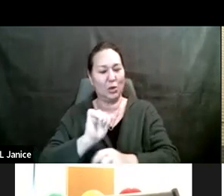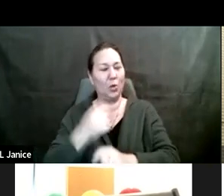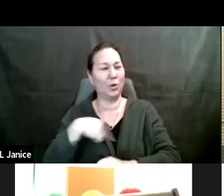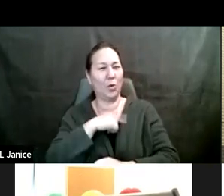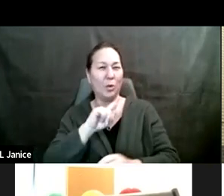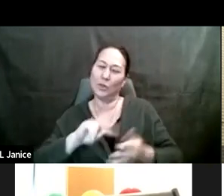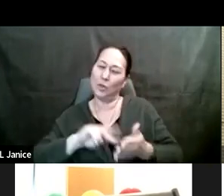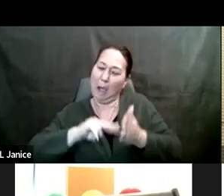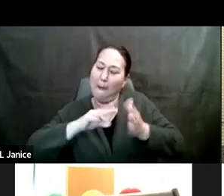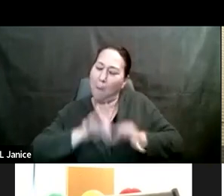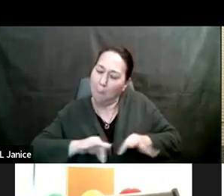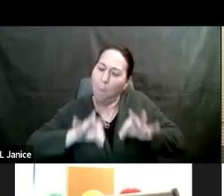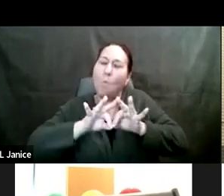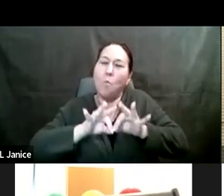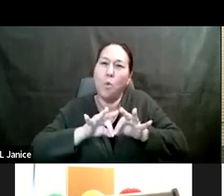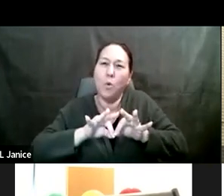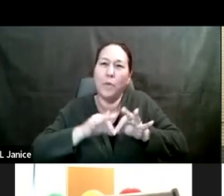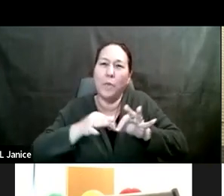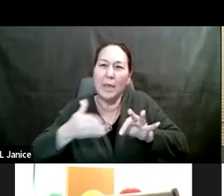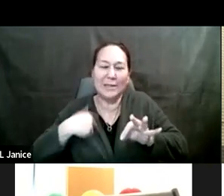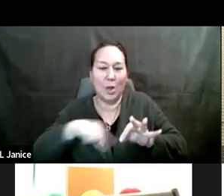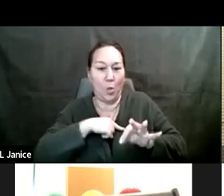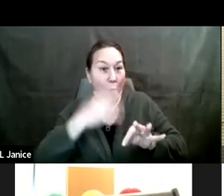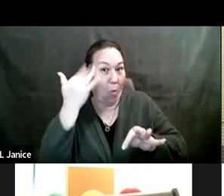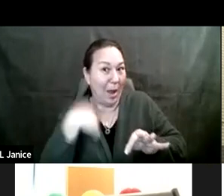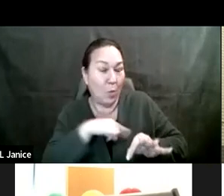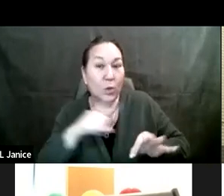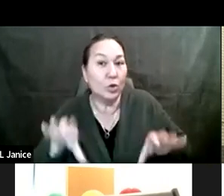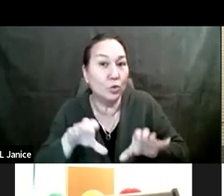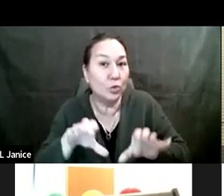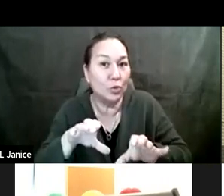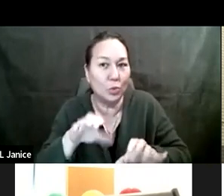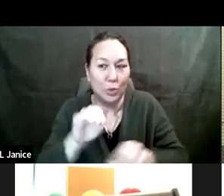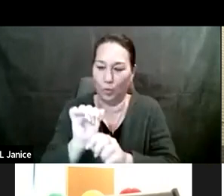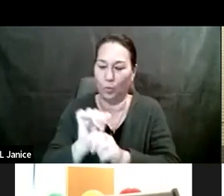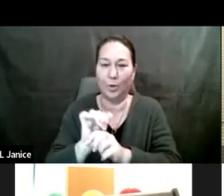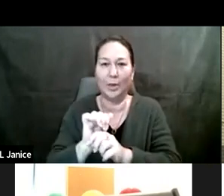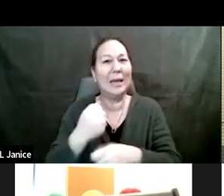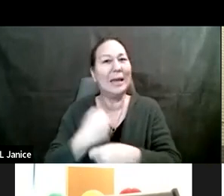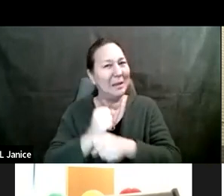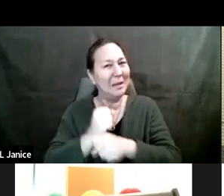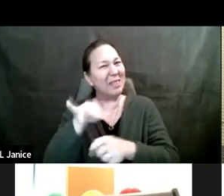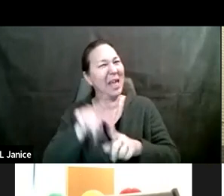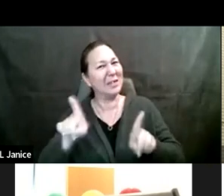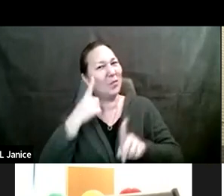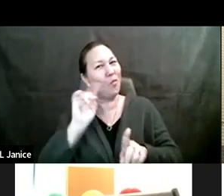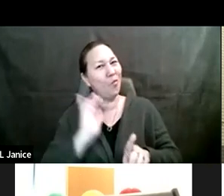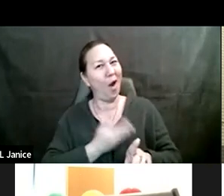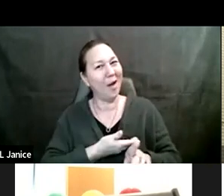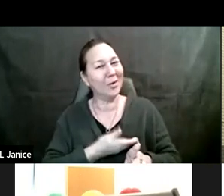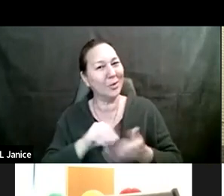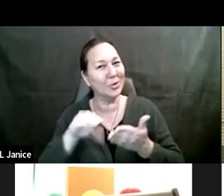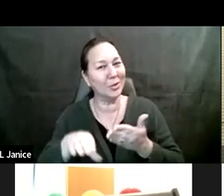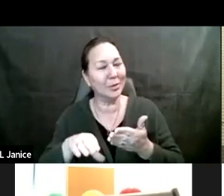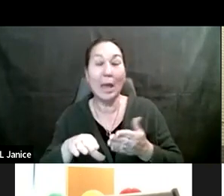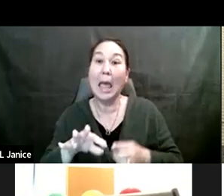that we all do while we while we what we do and why we do it it's to be able to make that difference to our students particularly our students